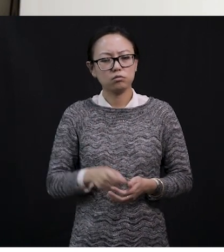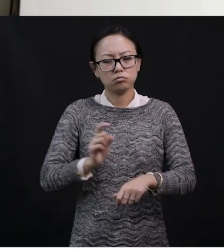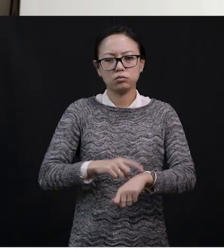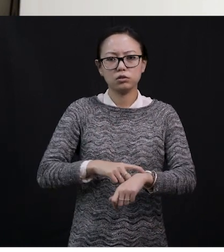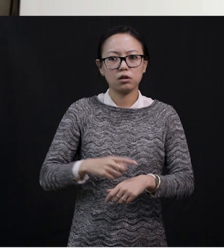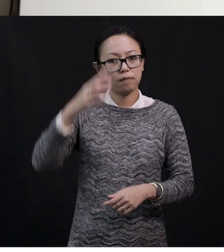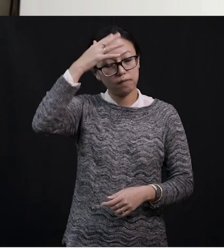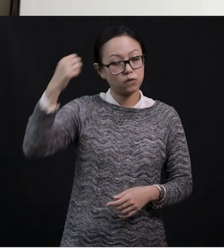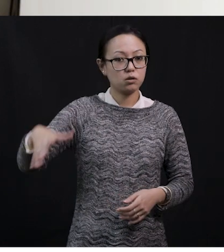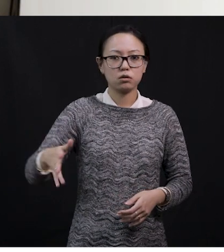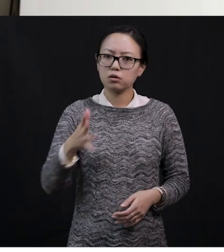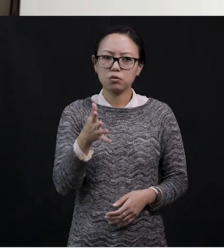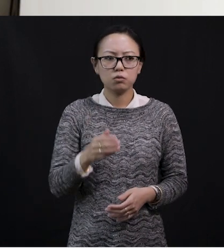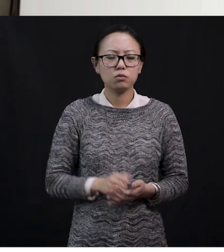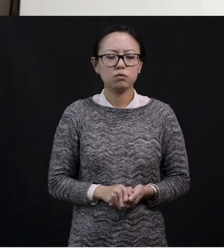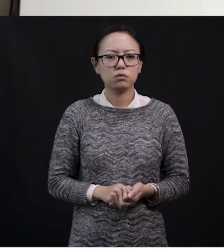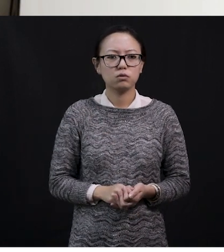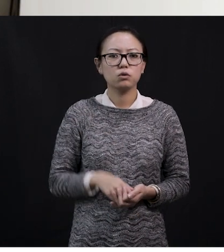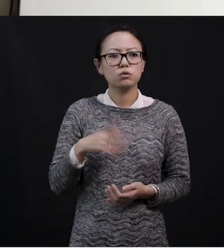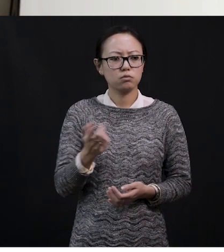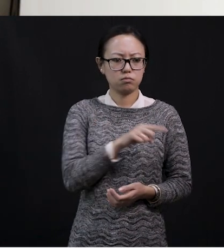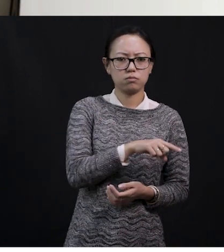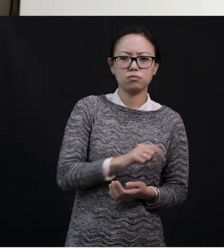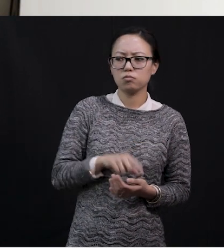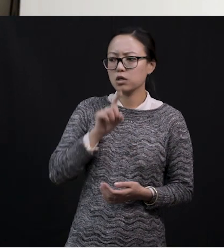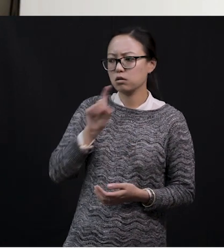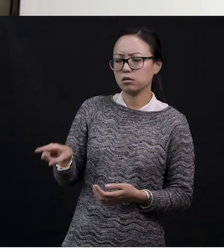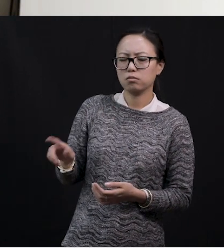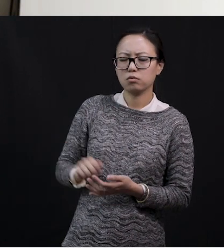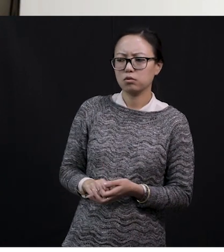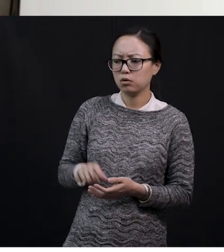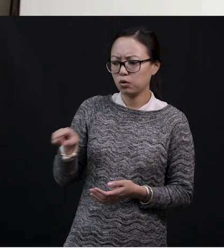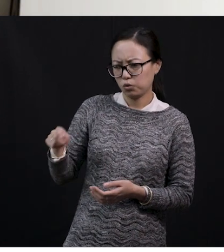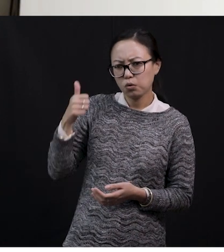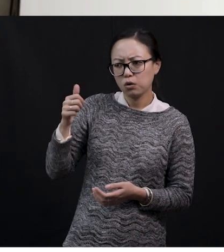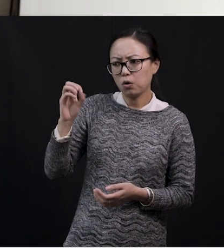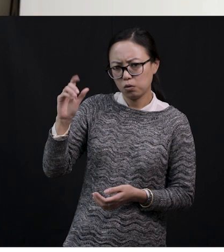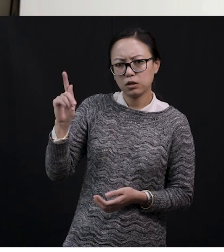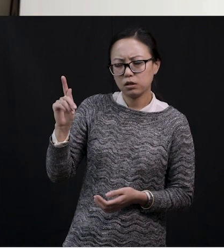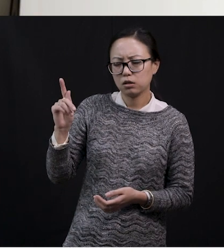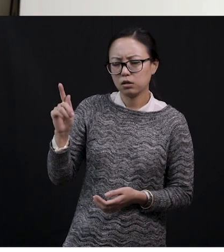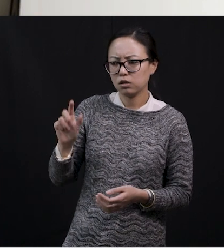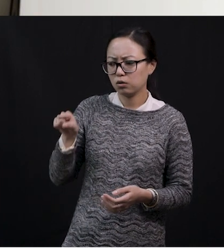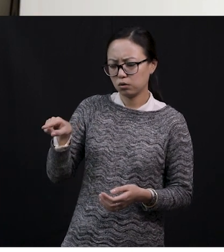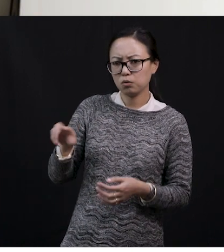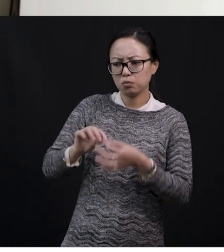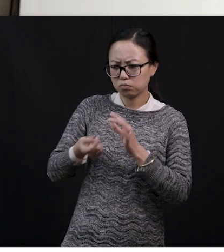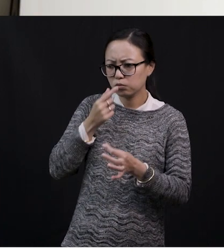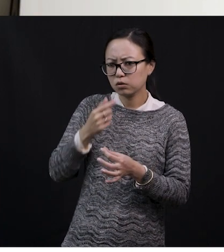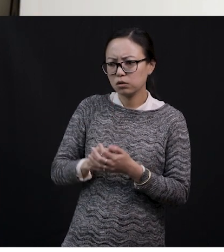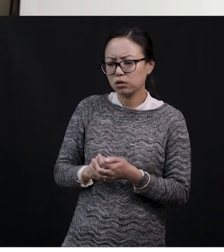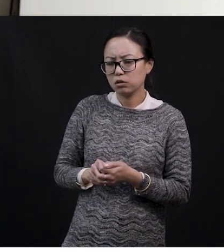good when it comes to remembering such kind of things. Now, are you okay? Are you taking into some drugs which is making you